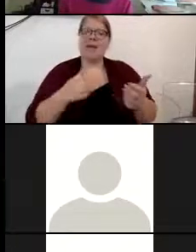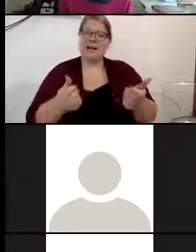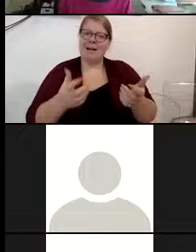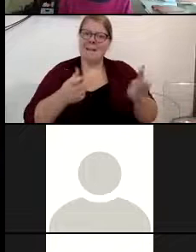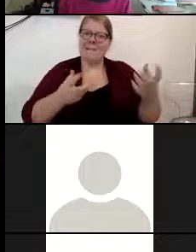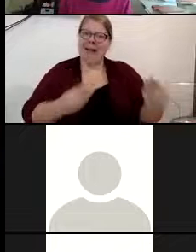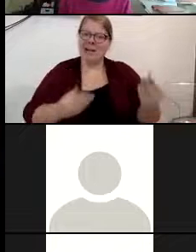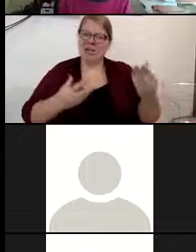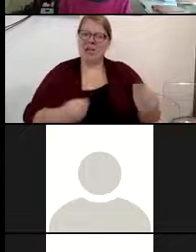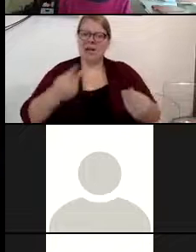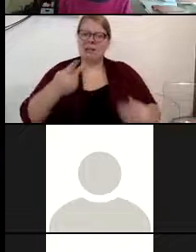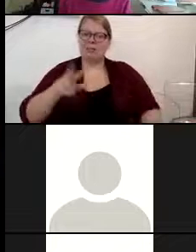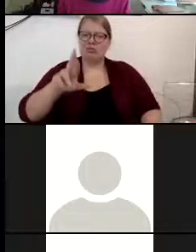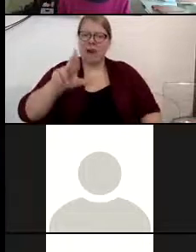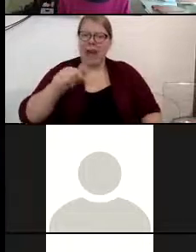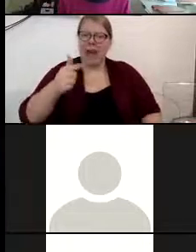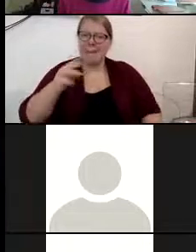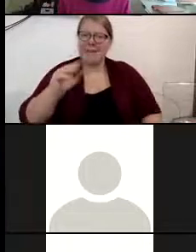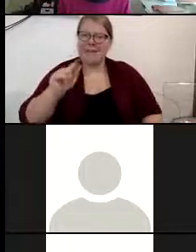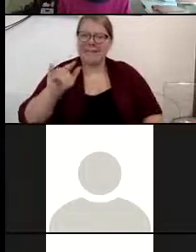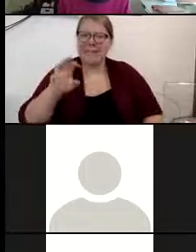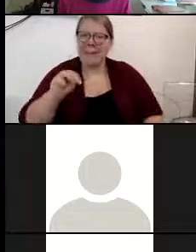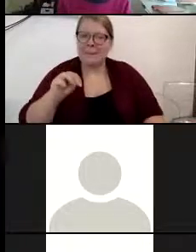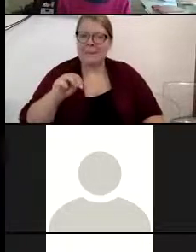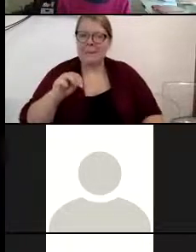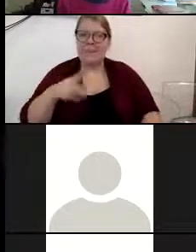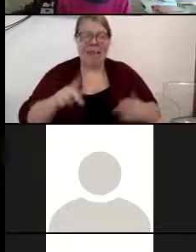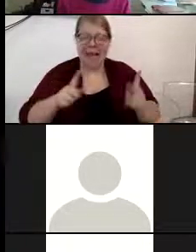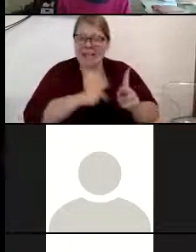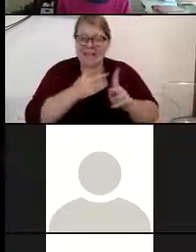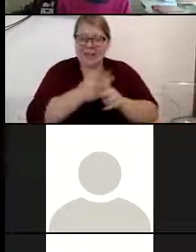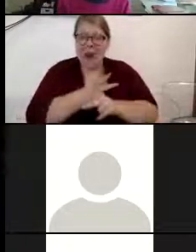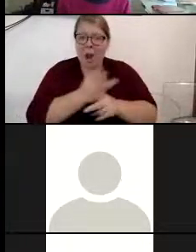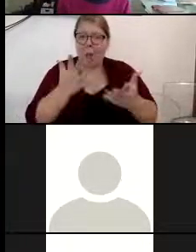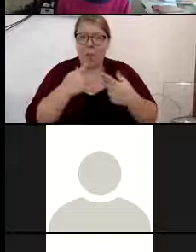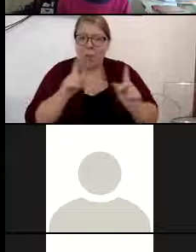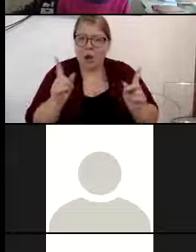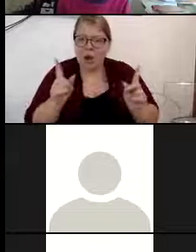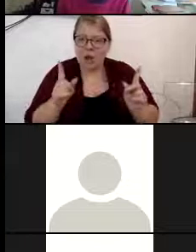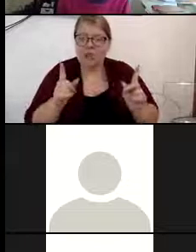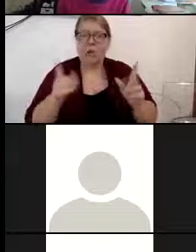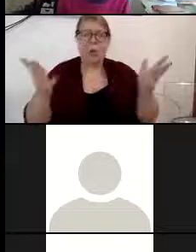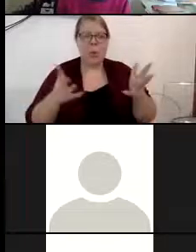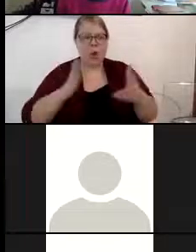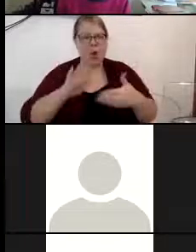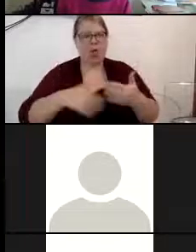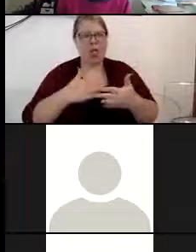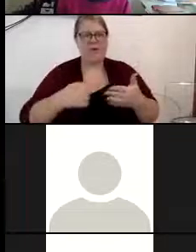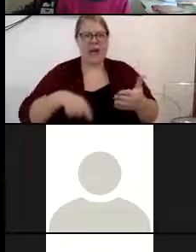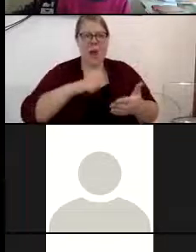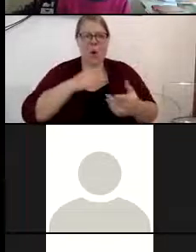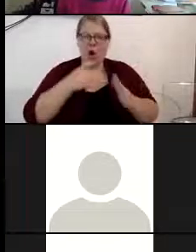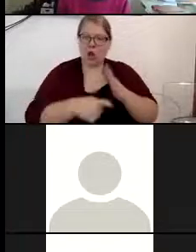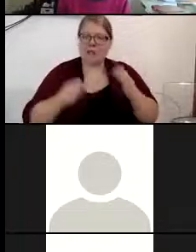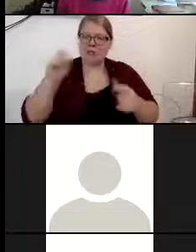pragmatism. Let's look at what works, what reduces all our costs, what reduces death